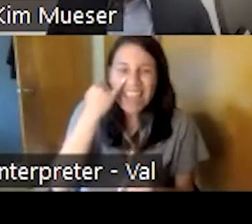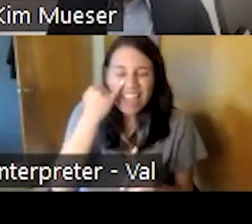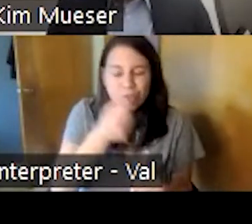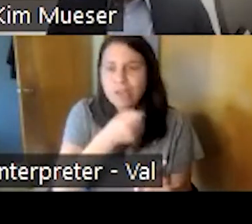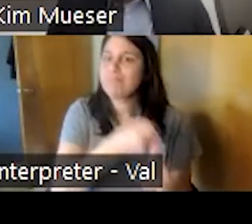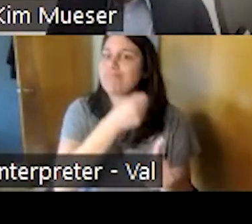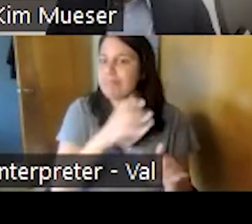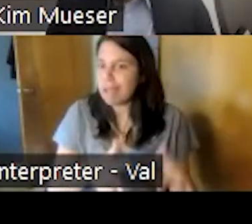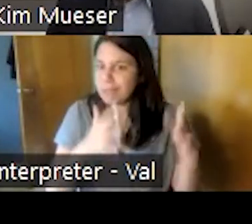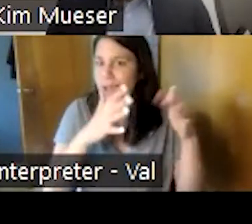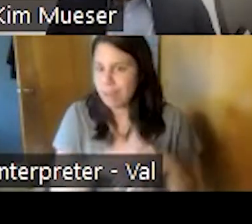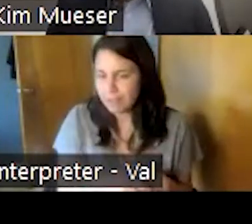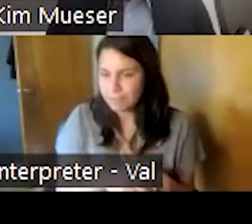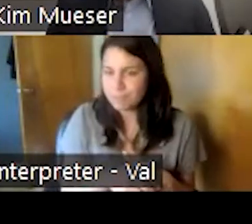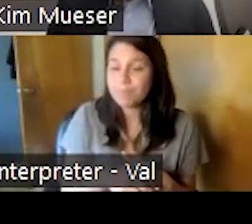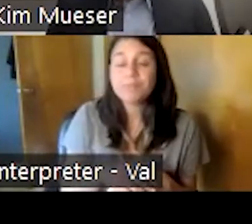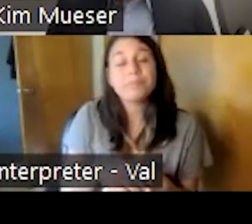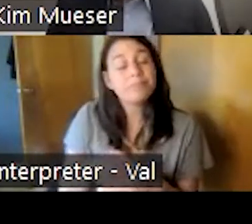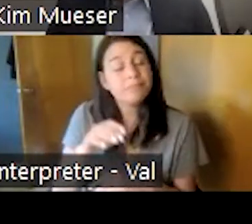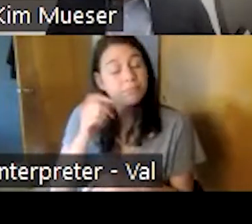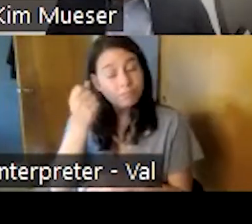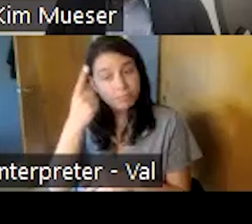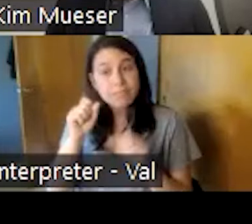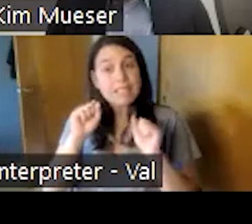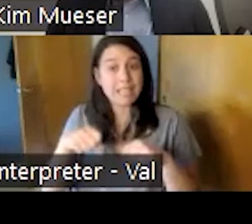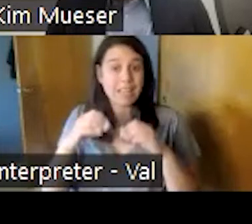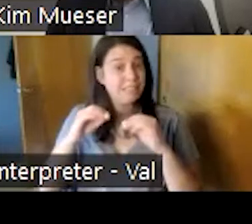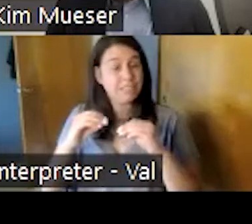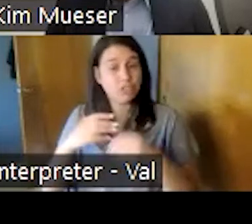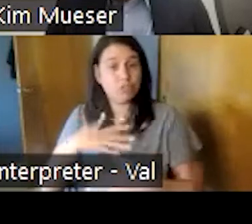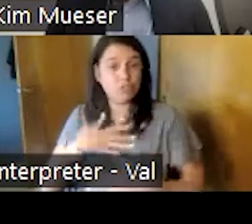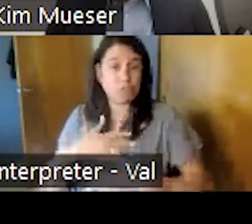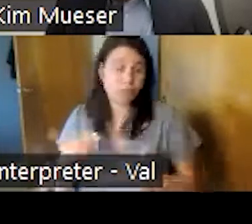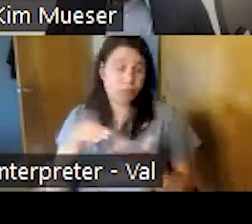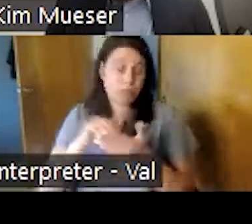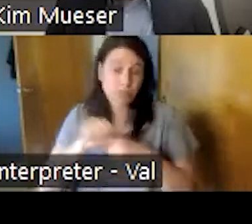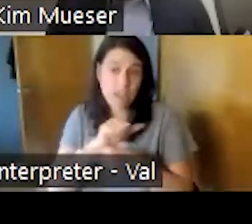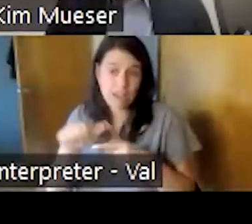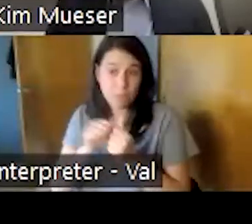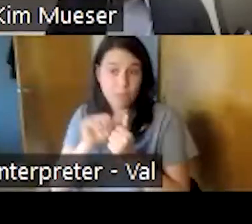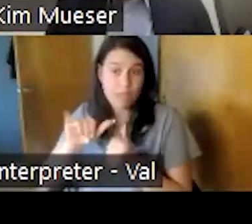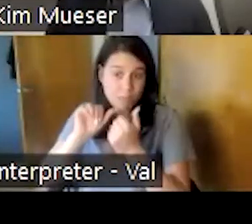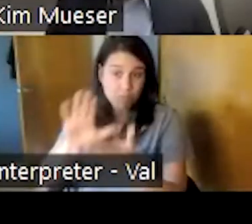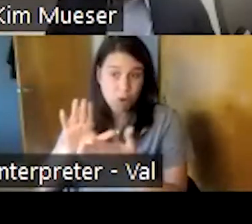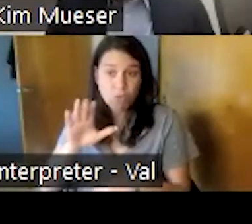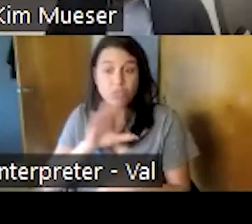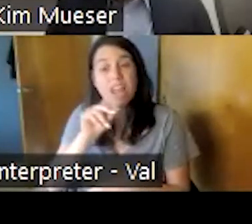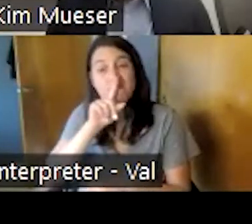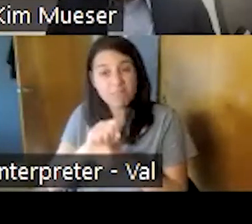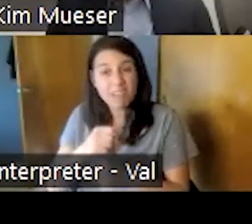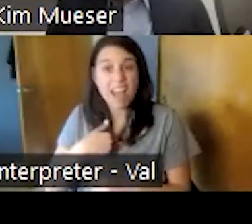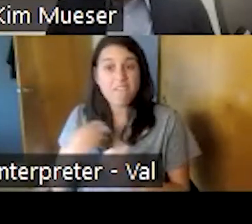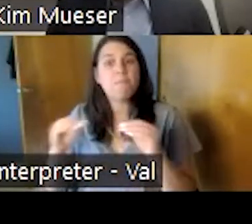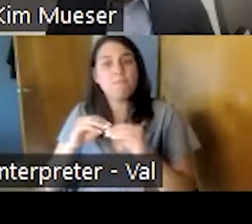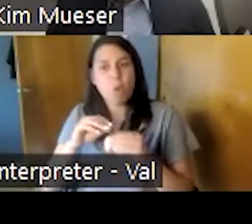manage anxiety. It turns out it's possible that teaching the breathing retraining this way has more direct effects on PTSD symptoms